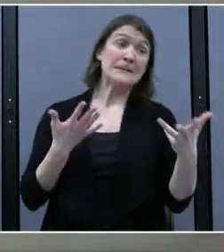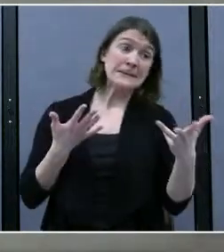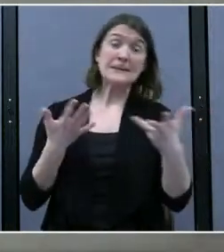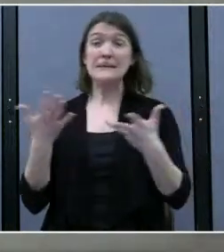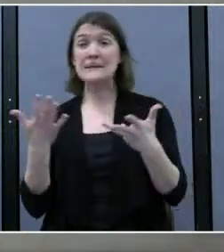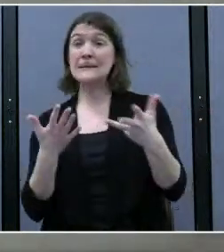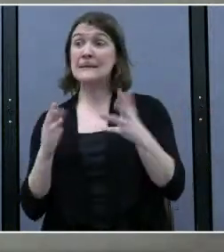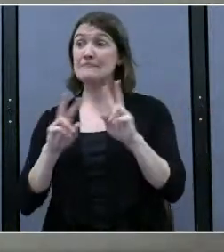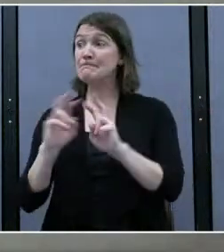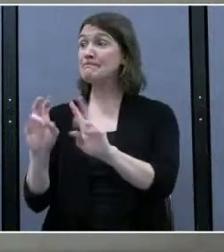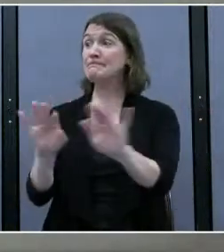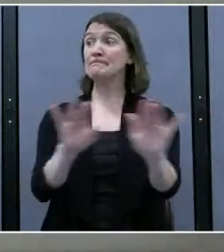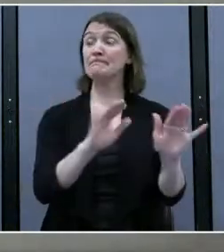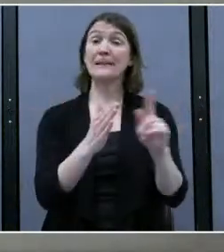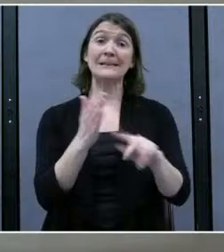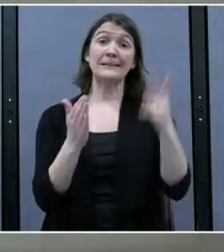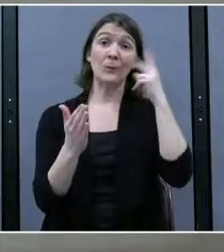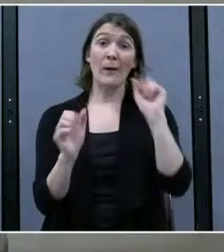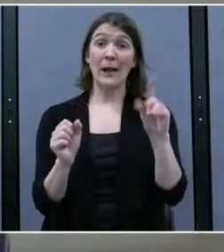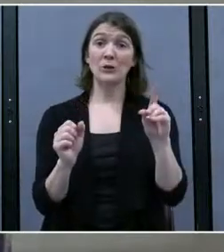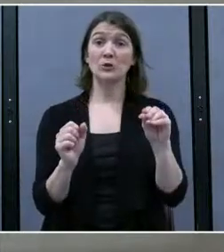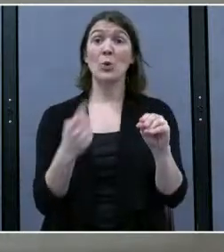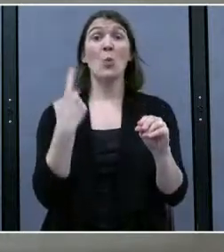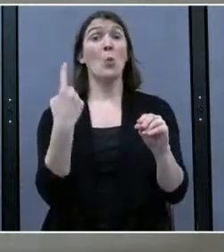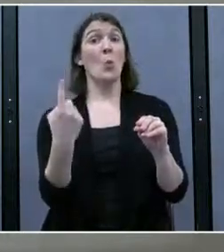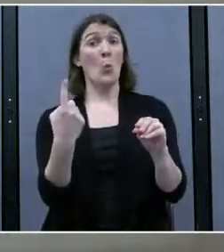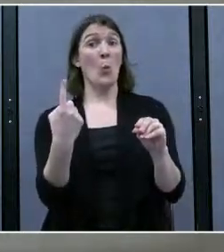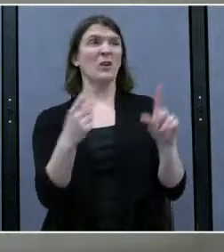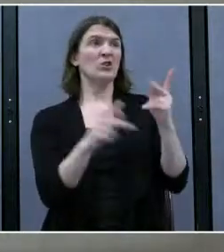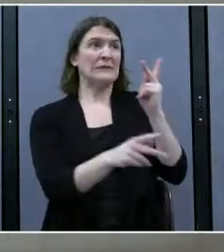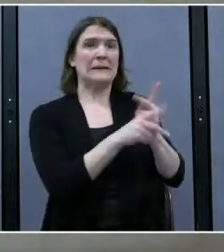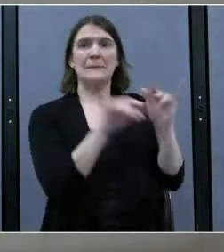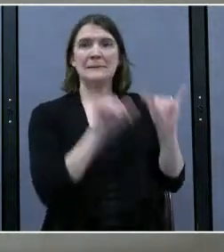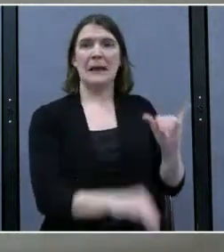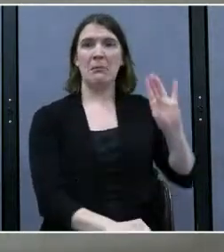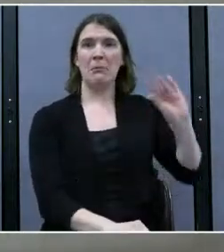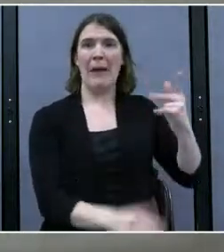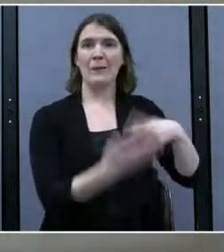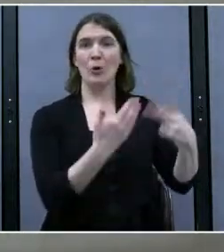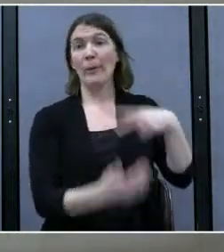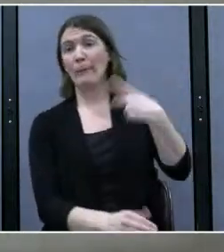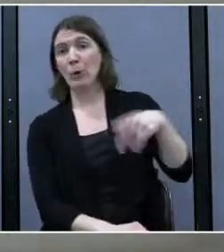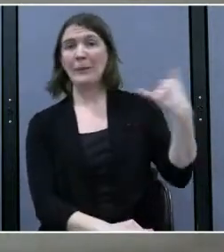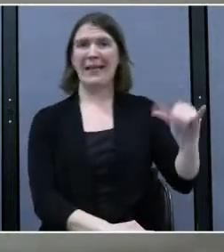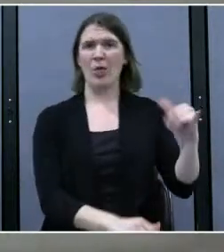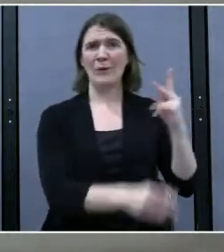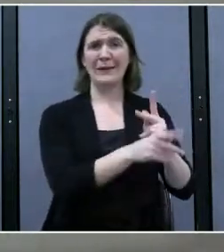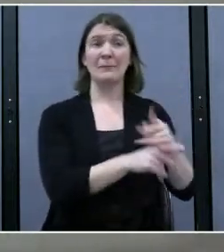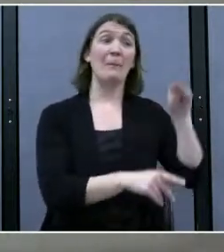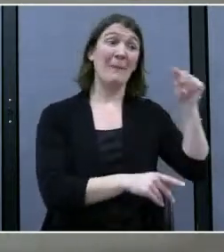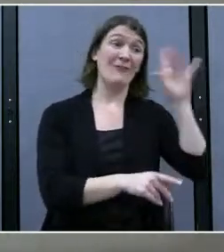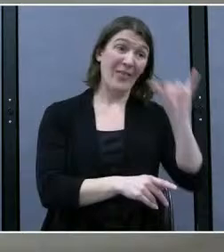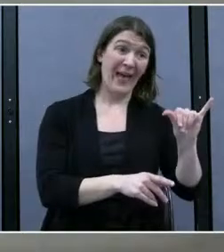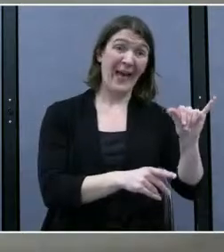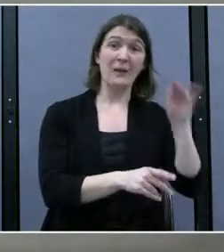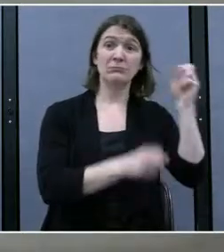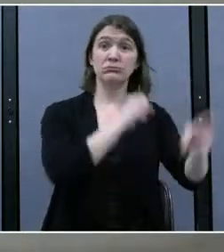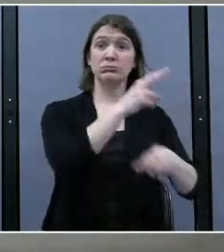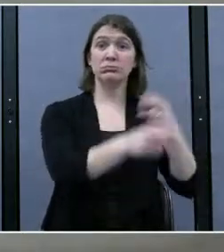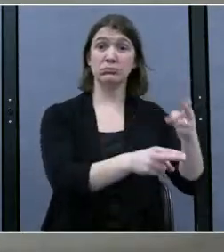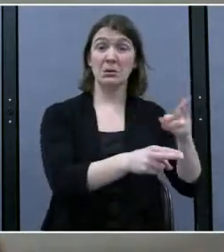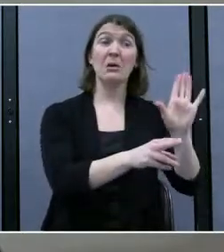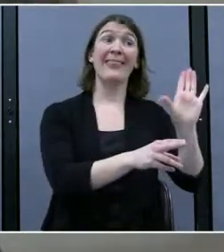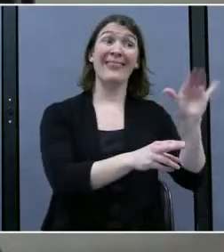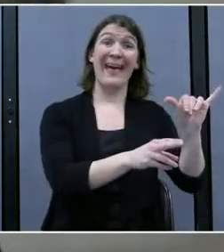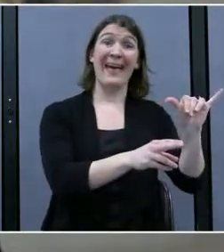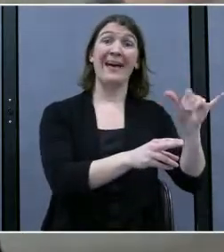and discussing. One of which is to continue to use the bag program and to just couple the bag program with